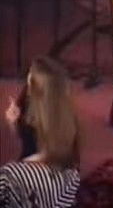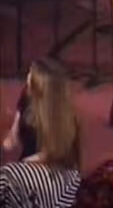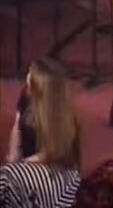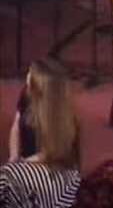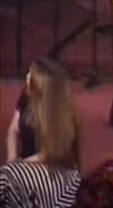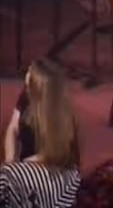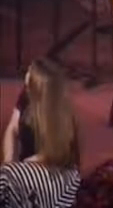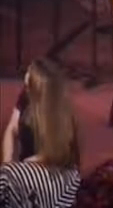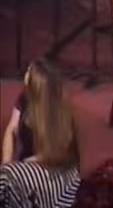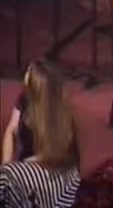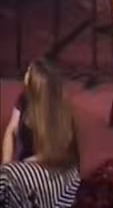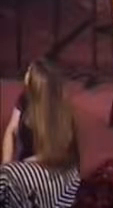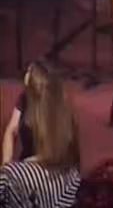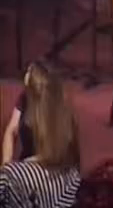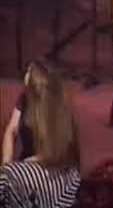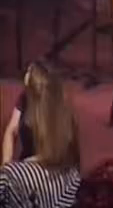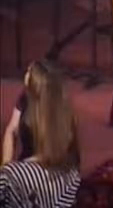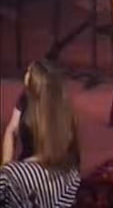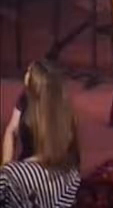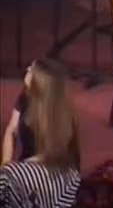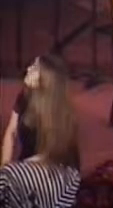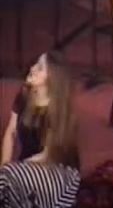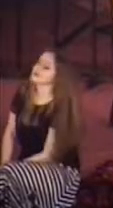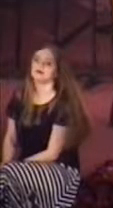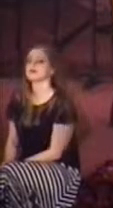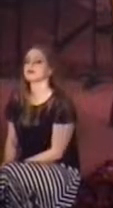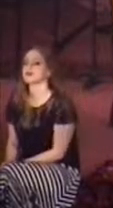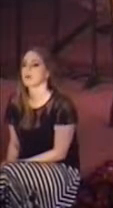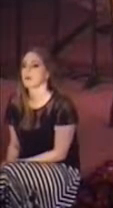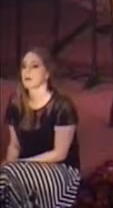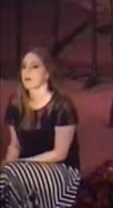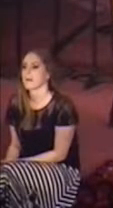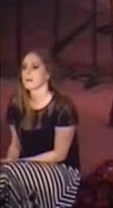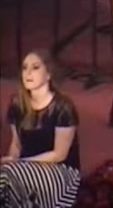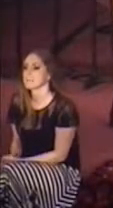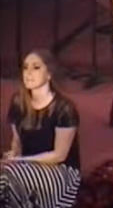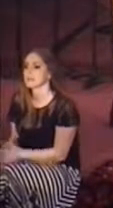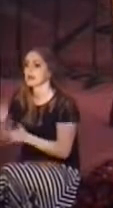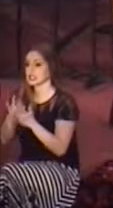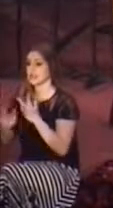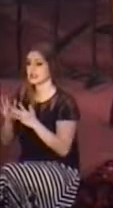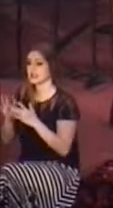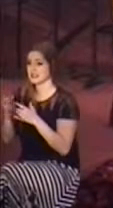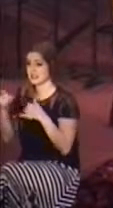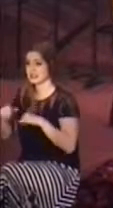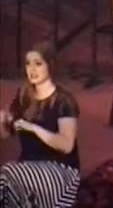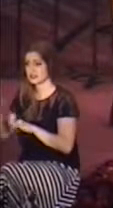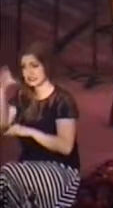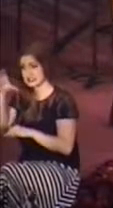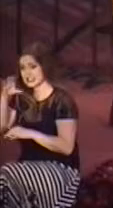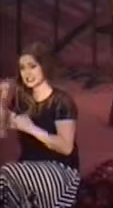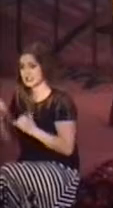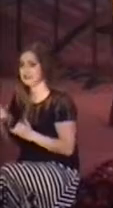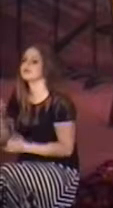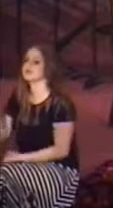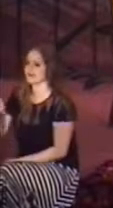Notice this, to seek and save that which is lost. Is Jesus still seeking today? How do you